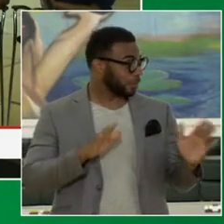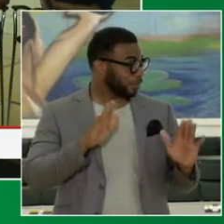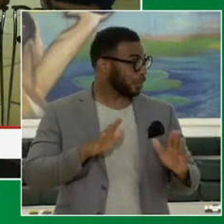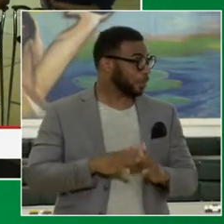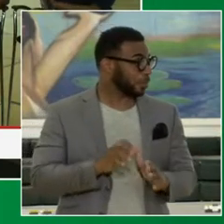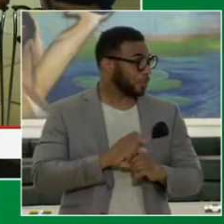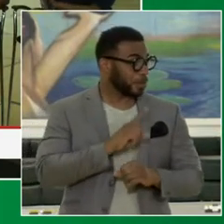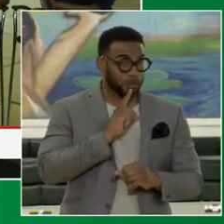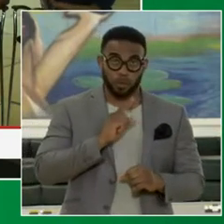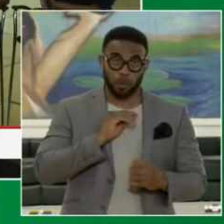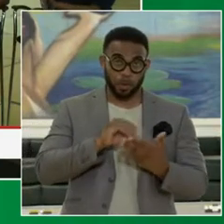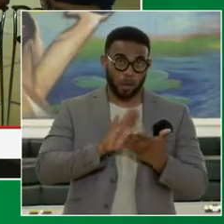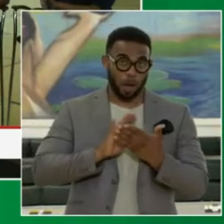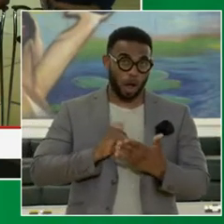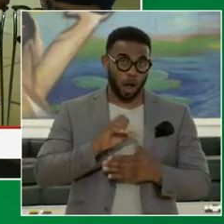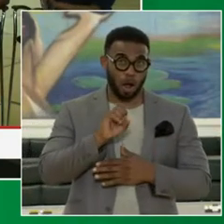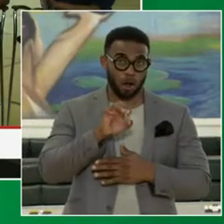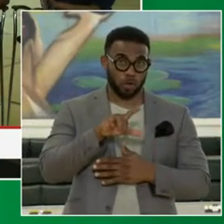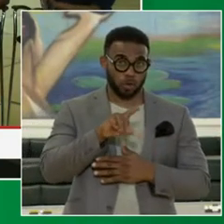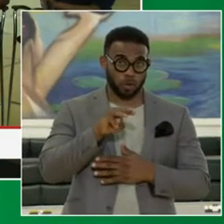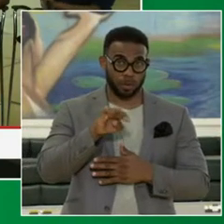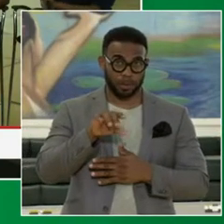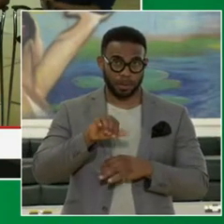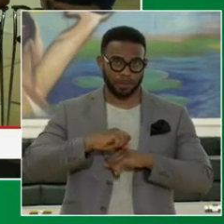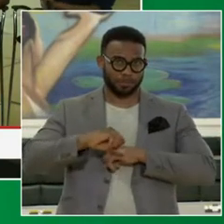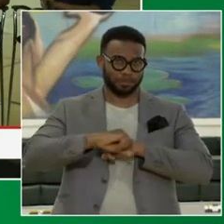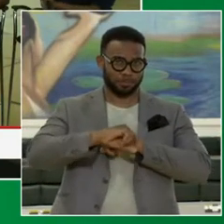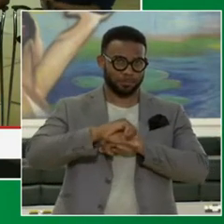And we'll make sure that we put it on our social media too to get it out